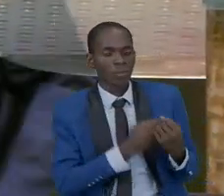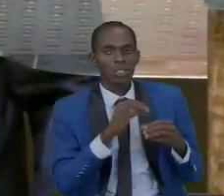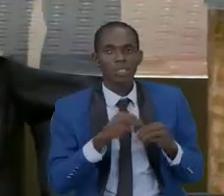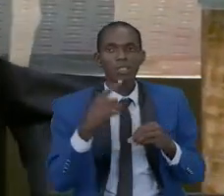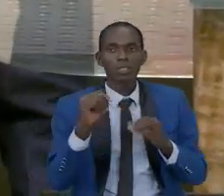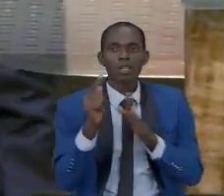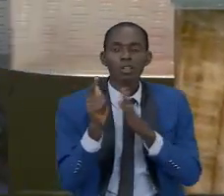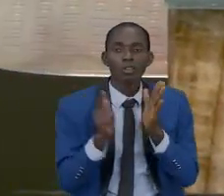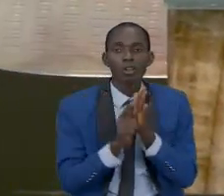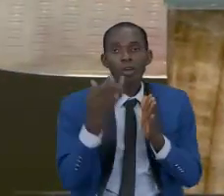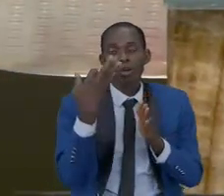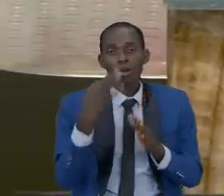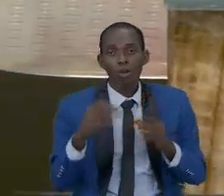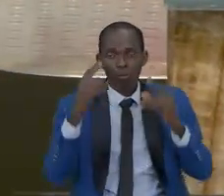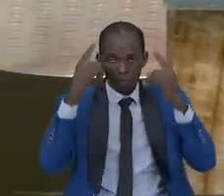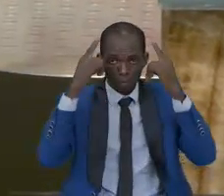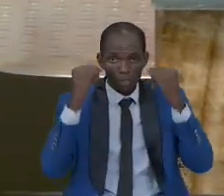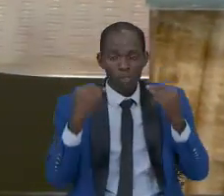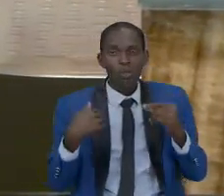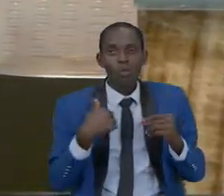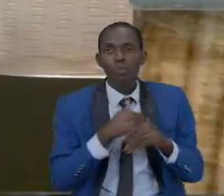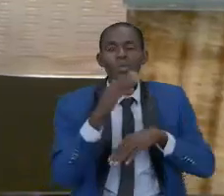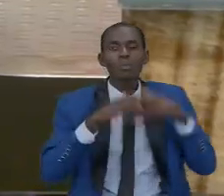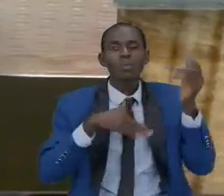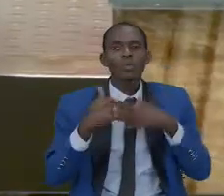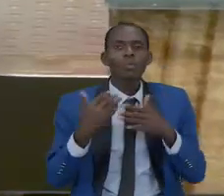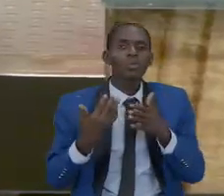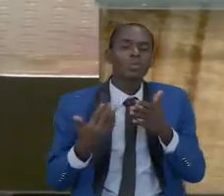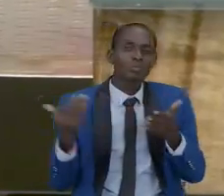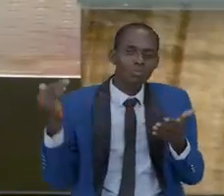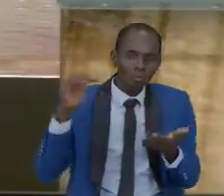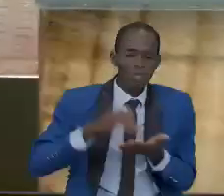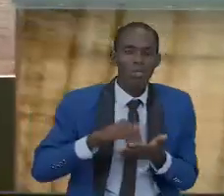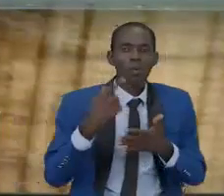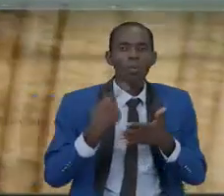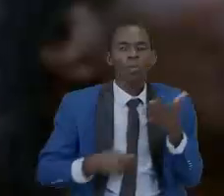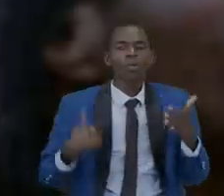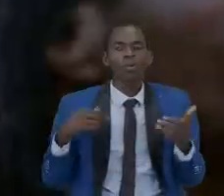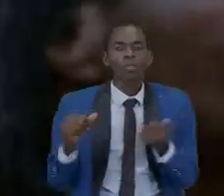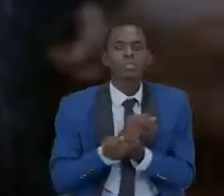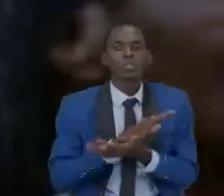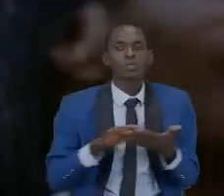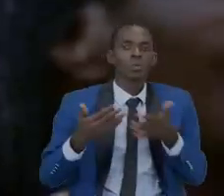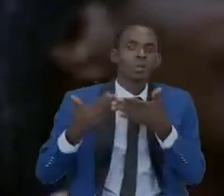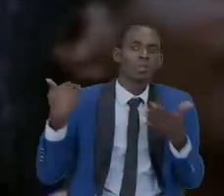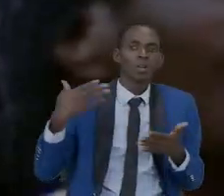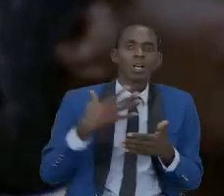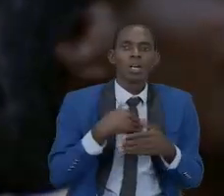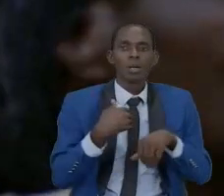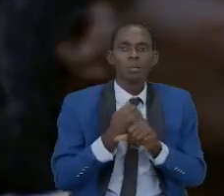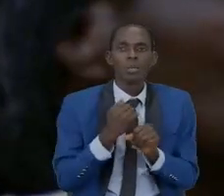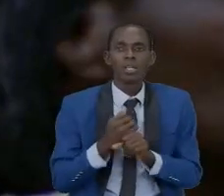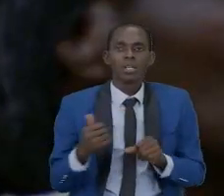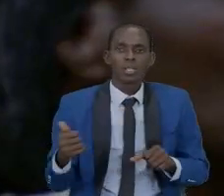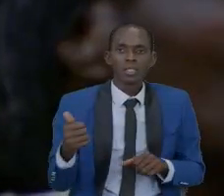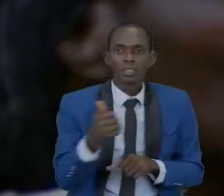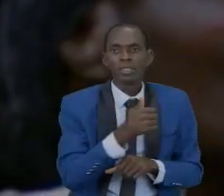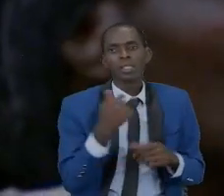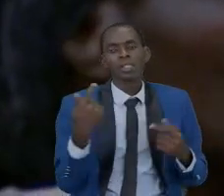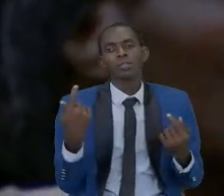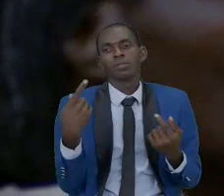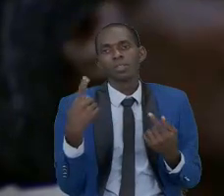the Lord Moses will build what were destroyed before then we make ourselves transgressors